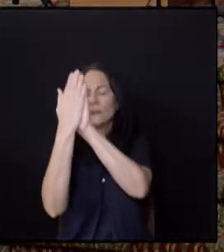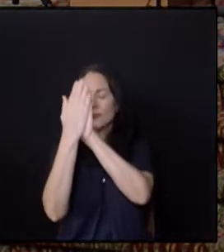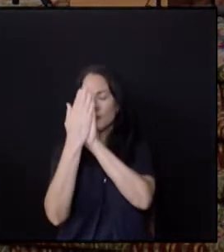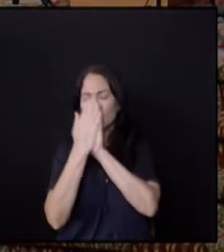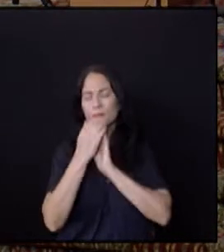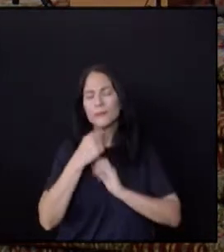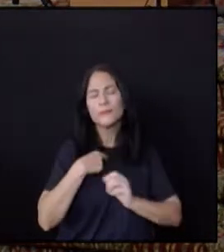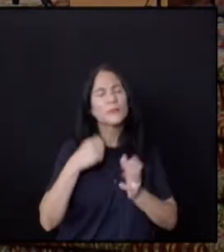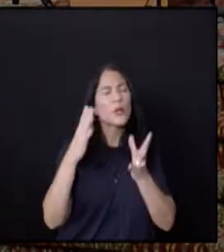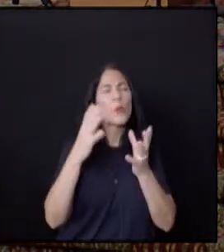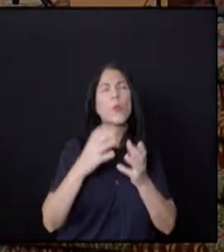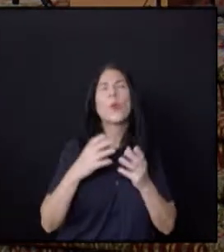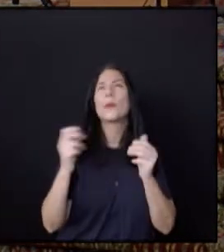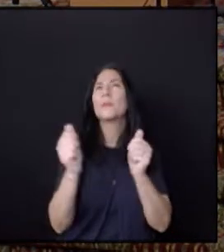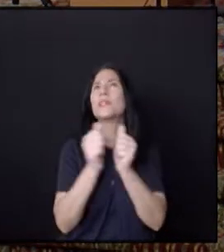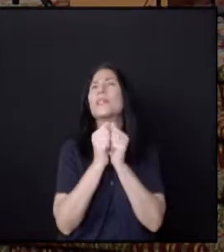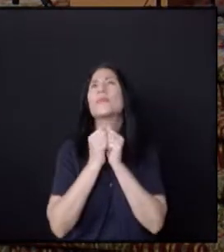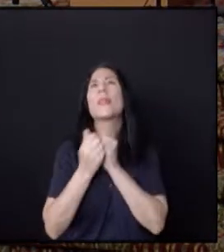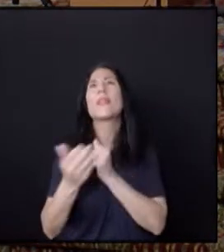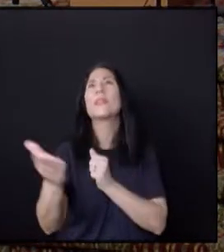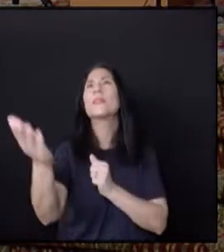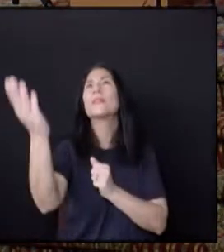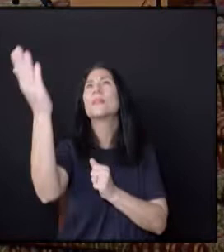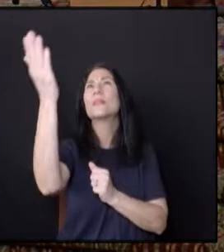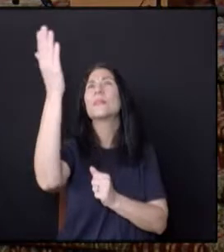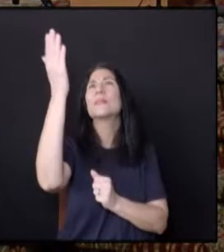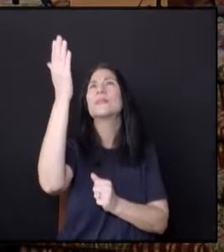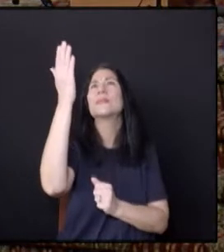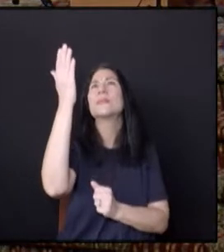I just want to be with you.